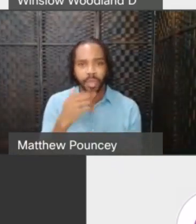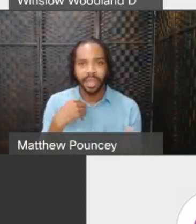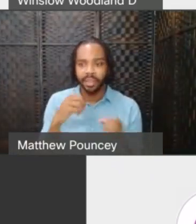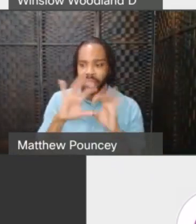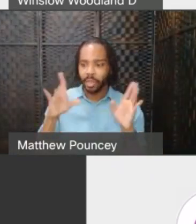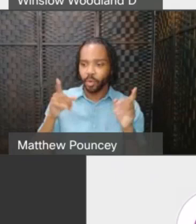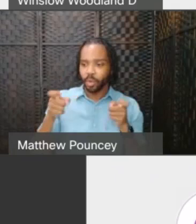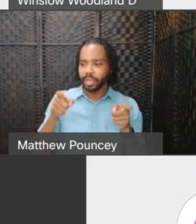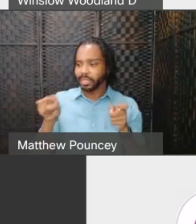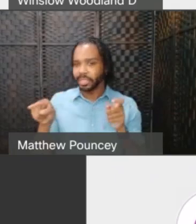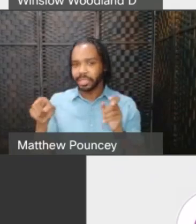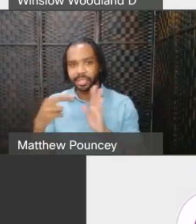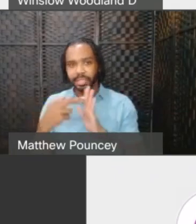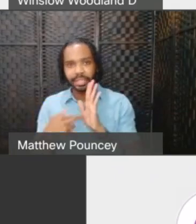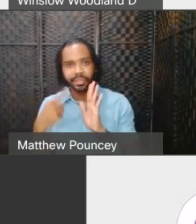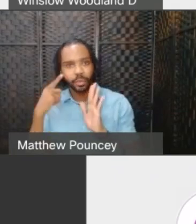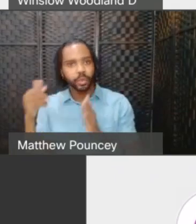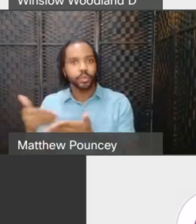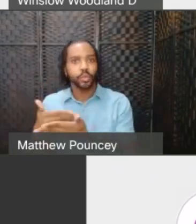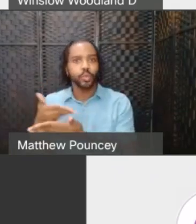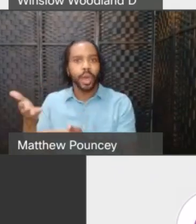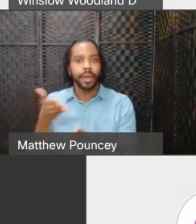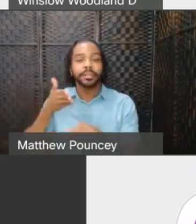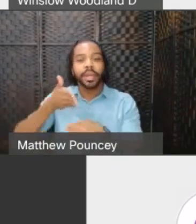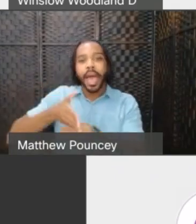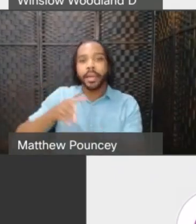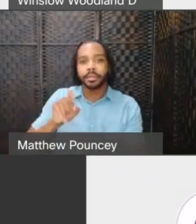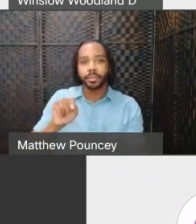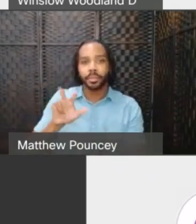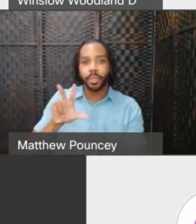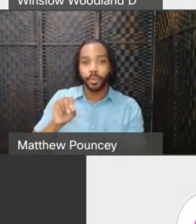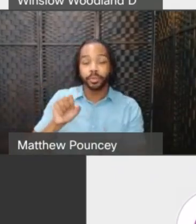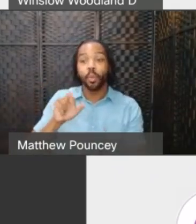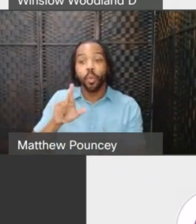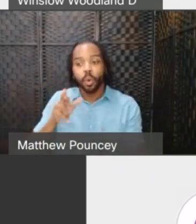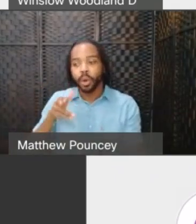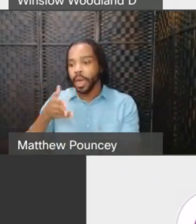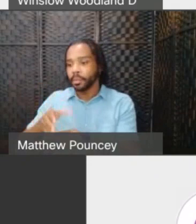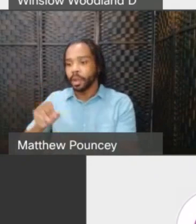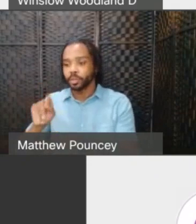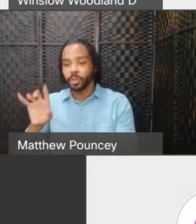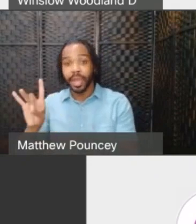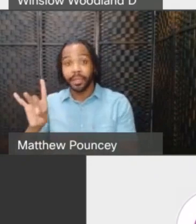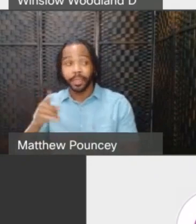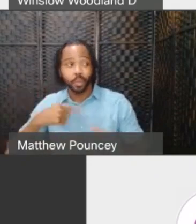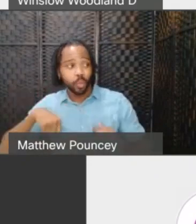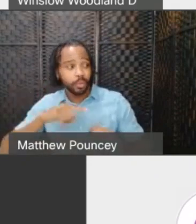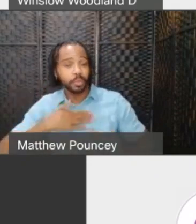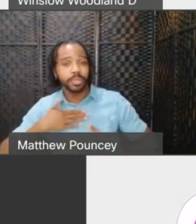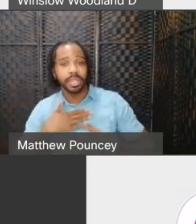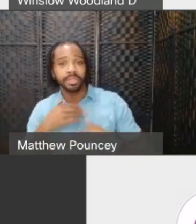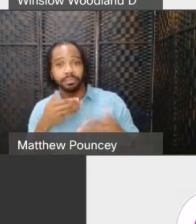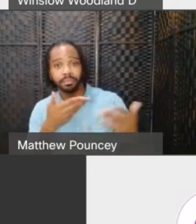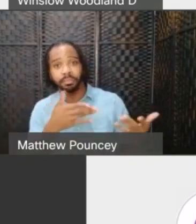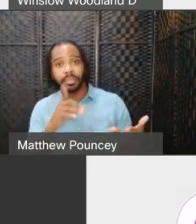regulation for new hires after September 30th or October 8th. We would appreciate if DC Health could allow a